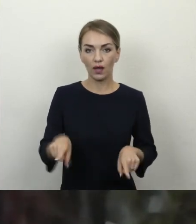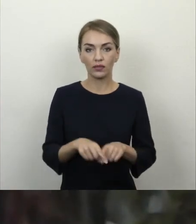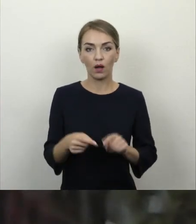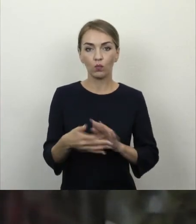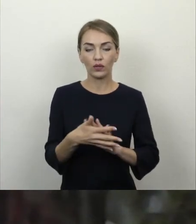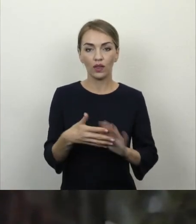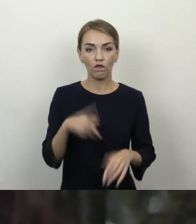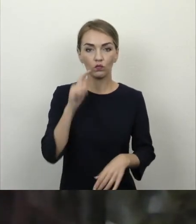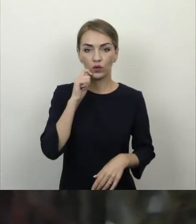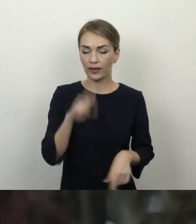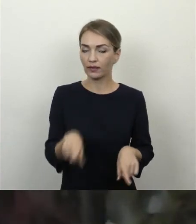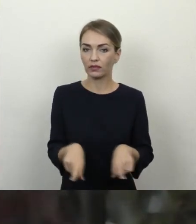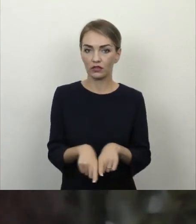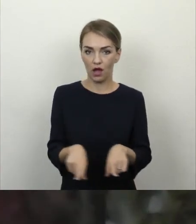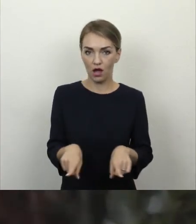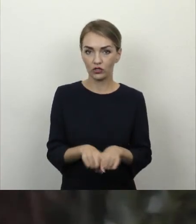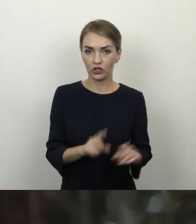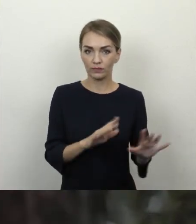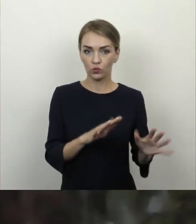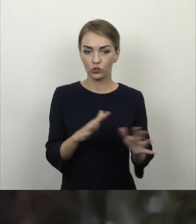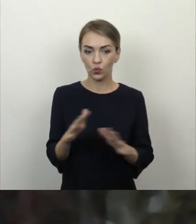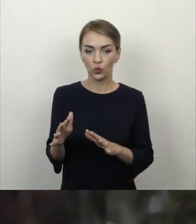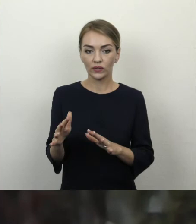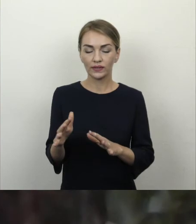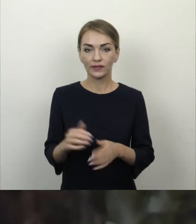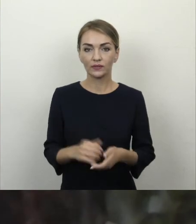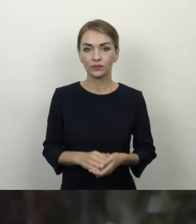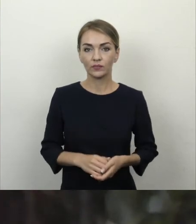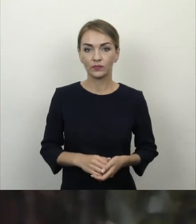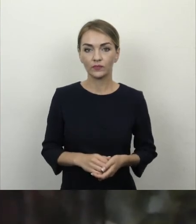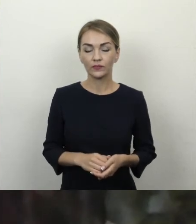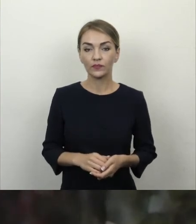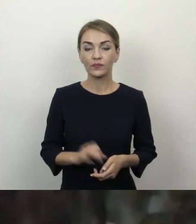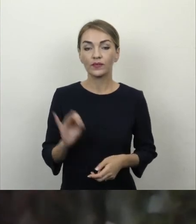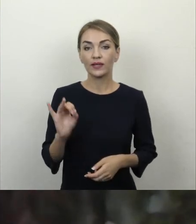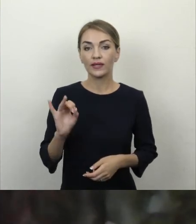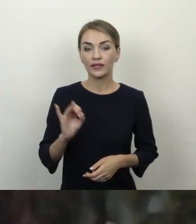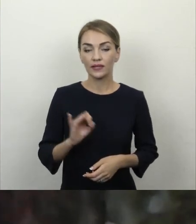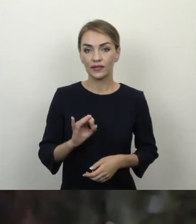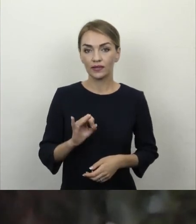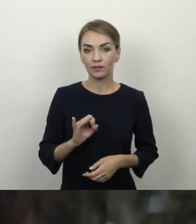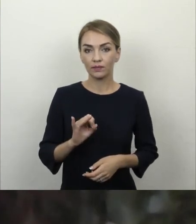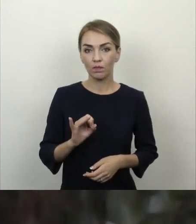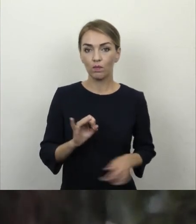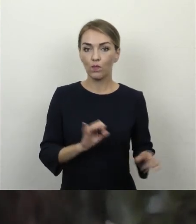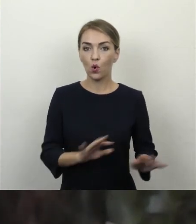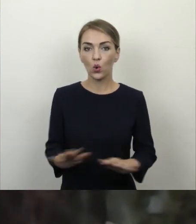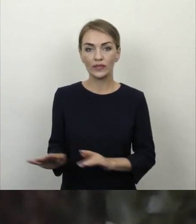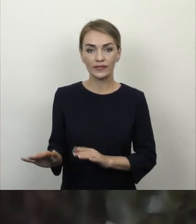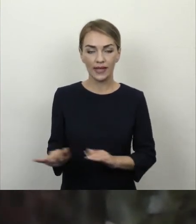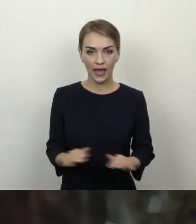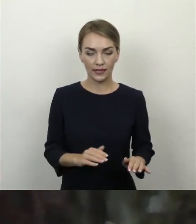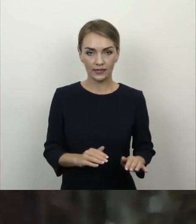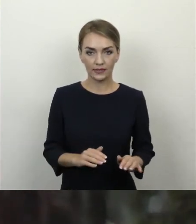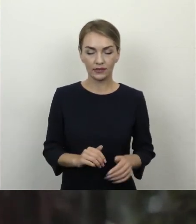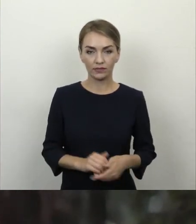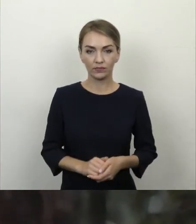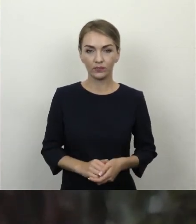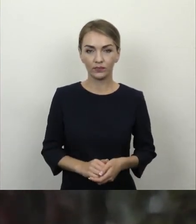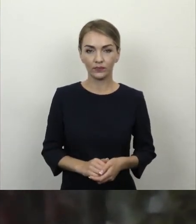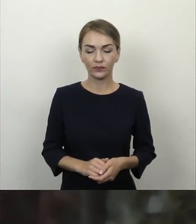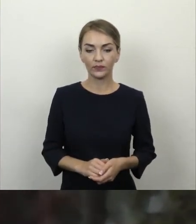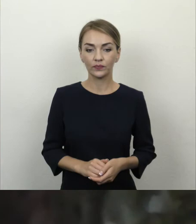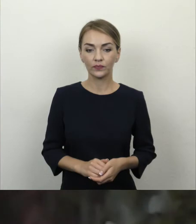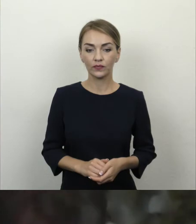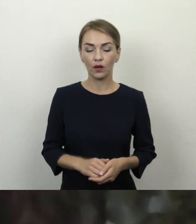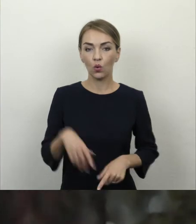disputes when it comes to any disputes that are caused by the elections. I take that similar in Ukraine, and the